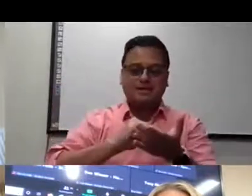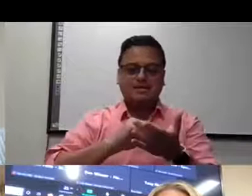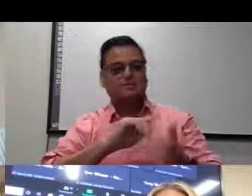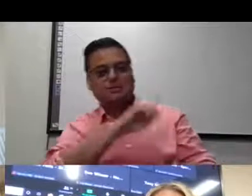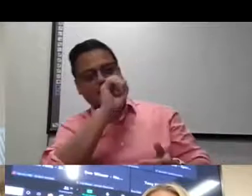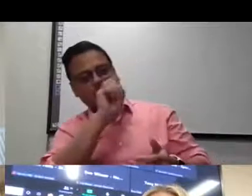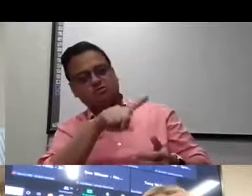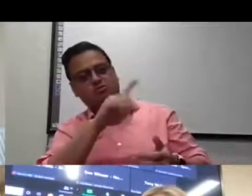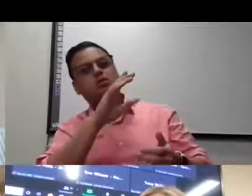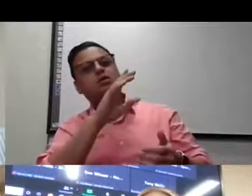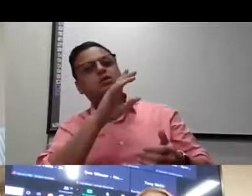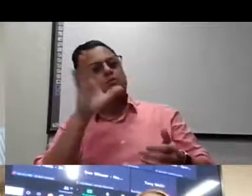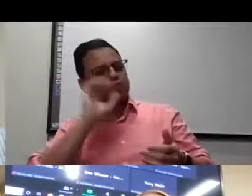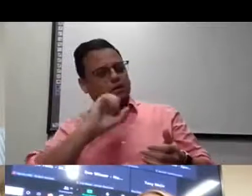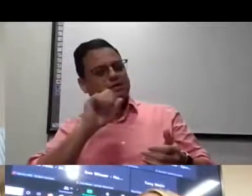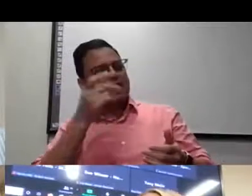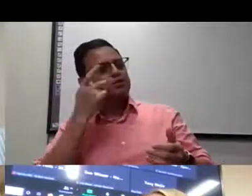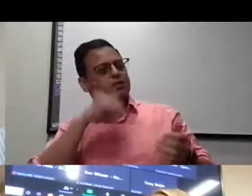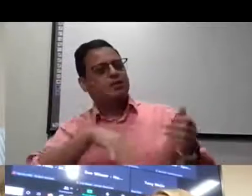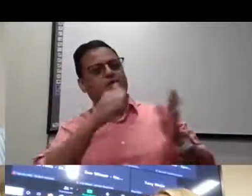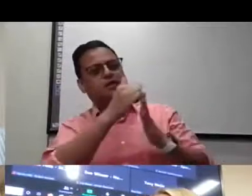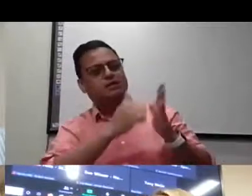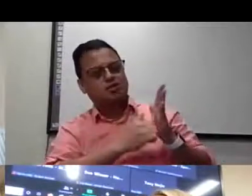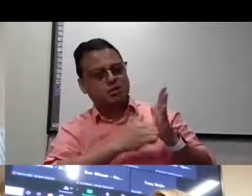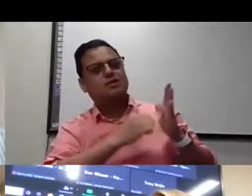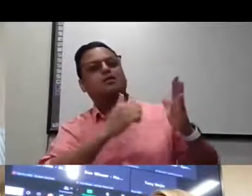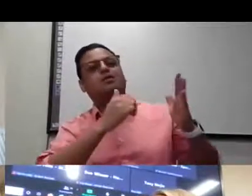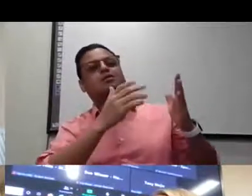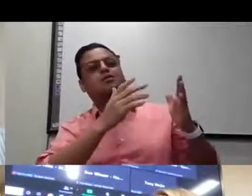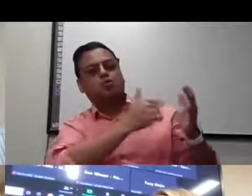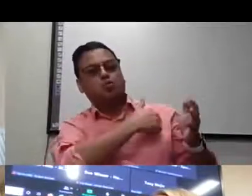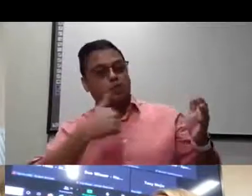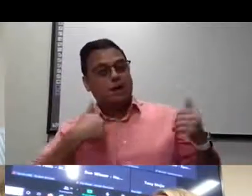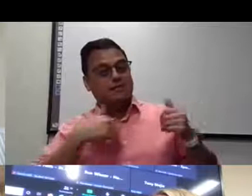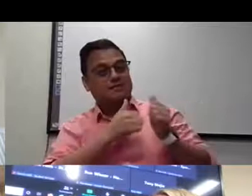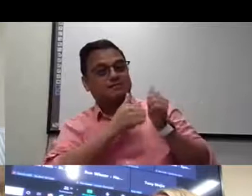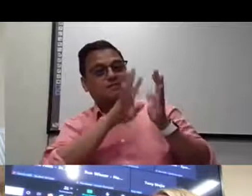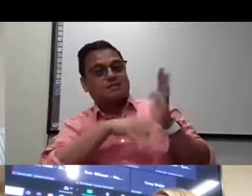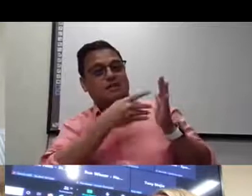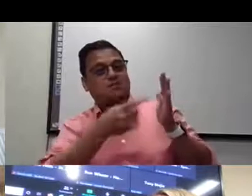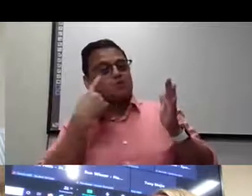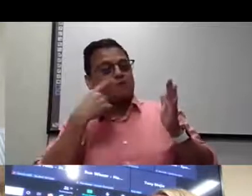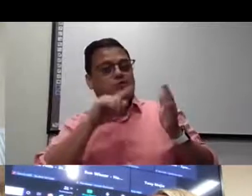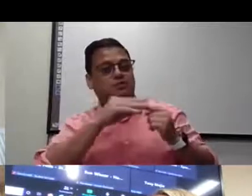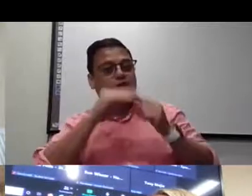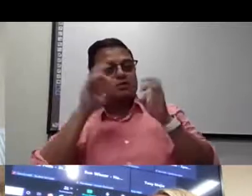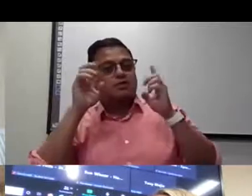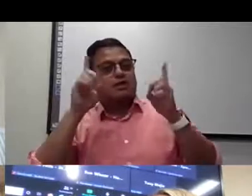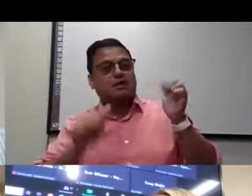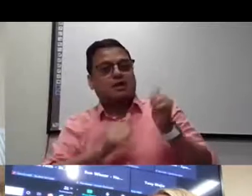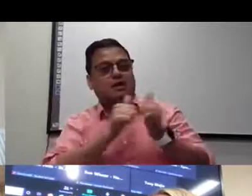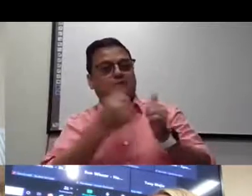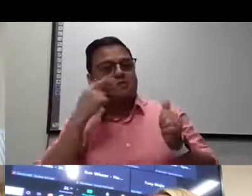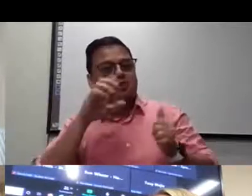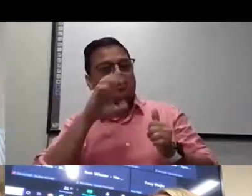you that one question. I did see that on the agenda builder. We are still on schedule to actually have a special ed update on it in October. Is